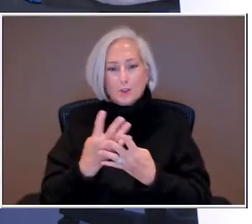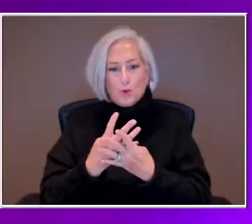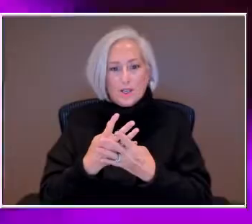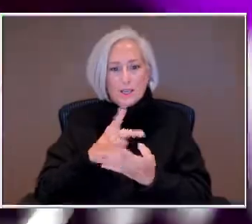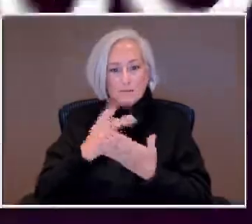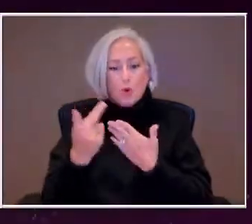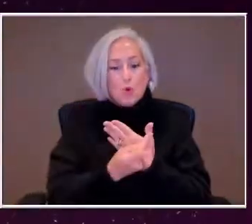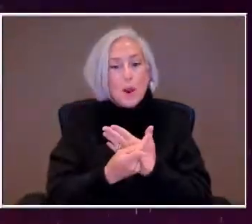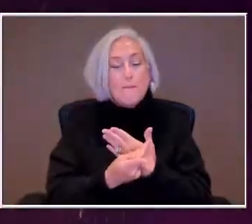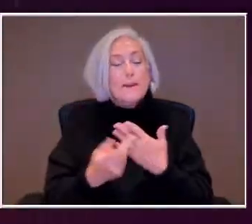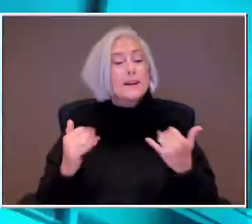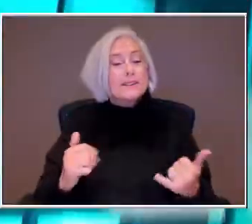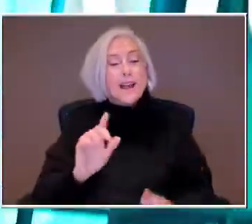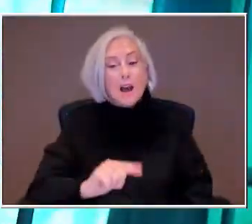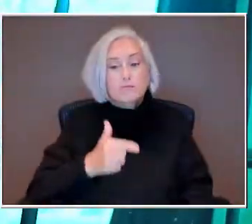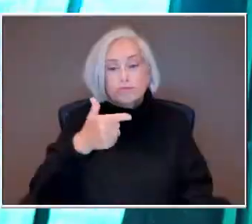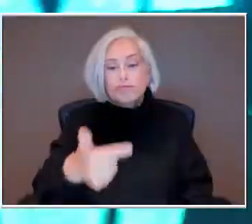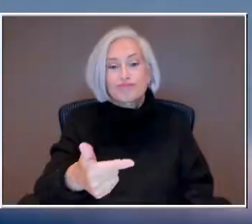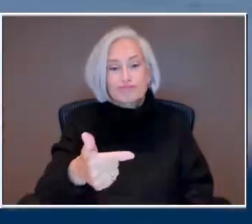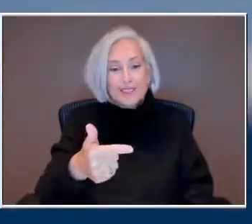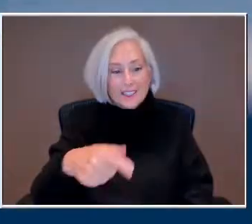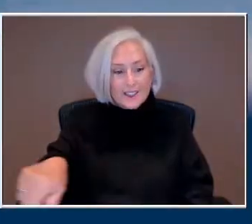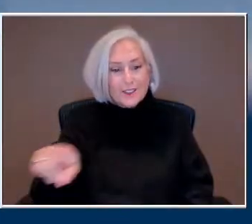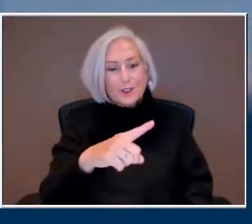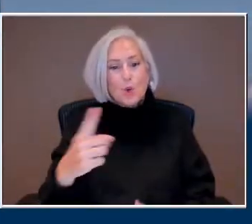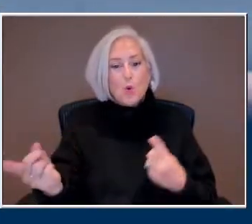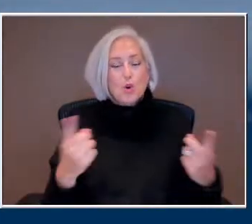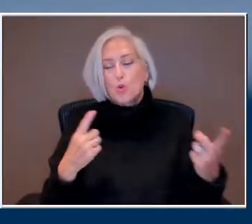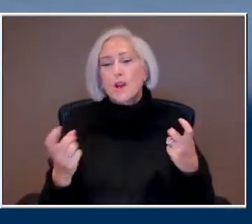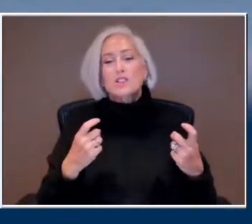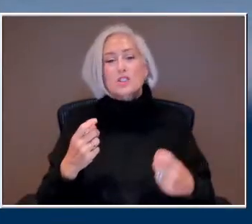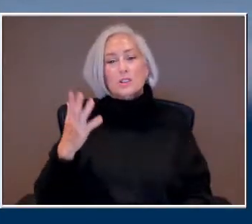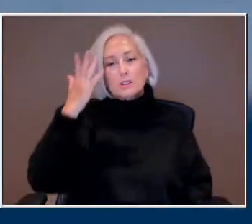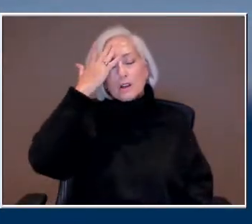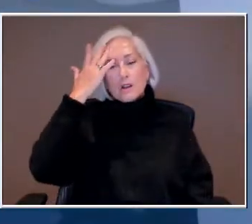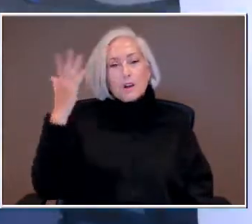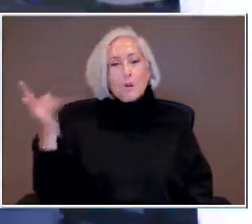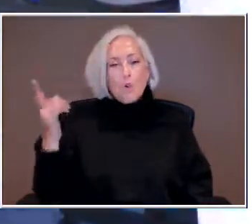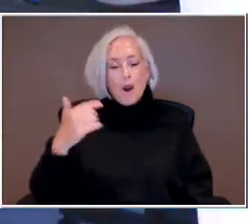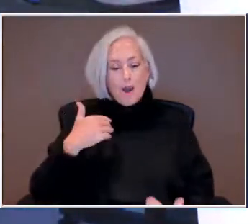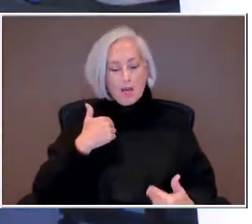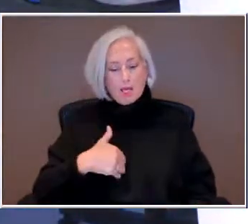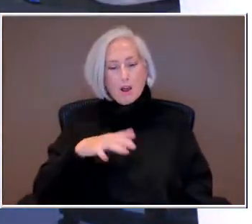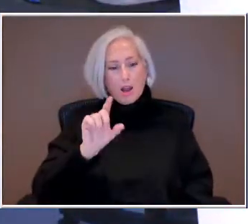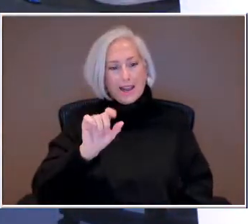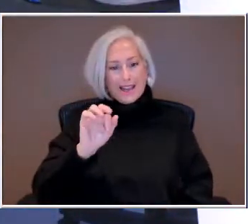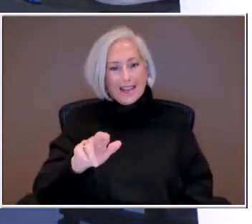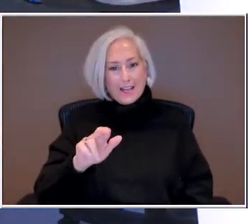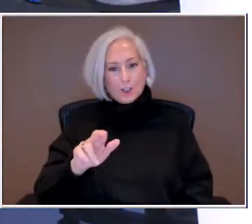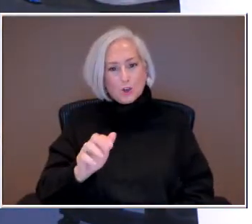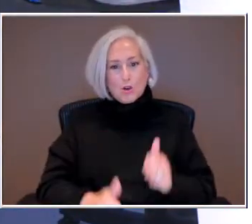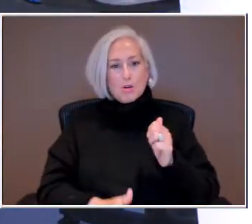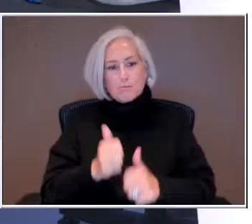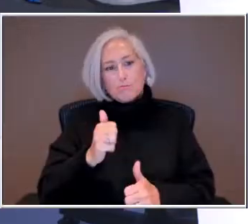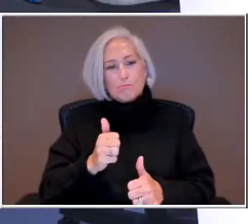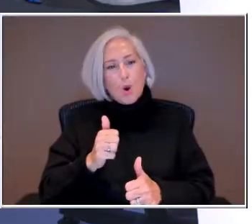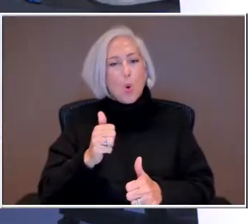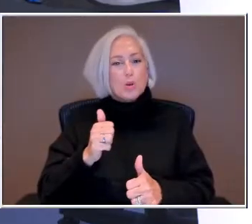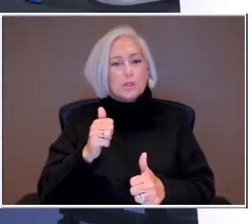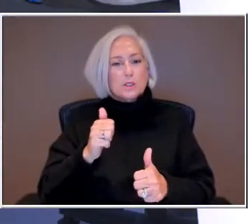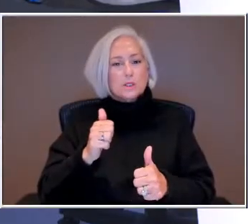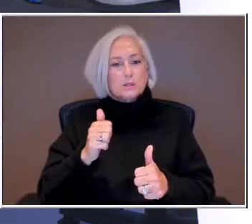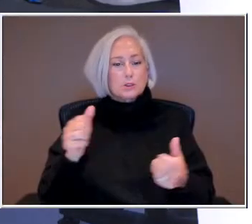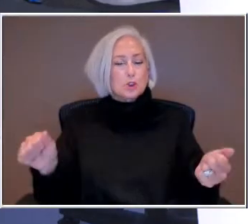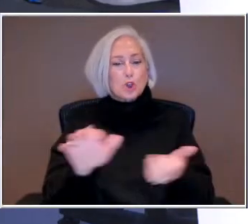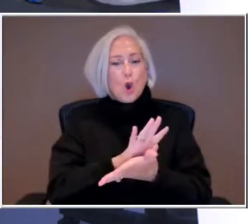our viewers this morning. Eric wants to know, why is lung cancer the deadliest cancer? I